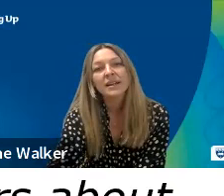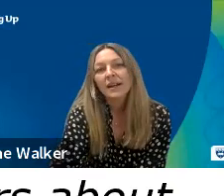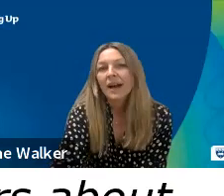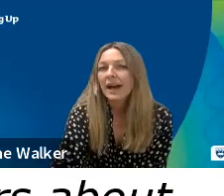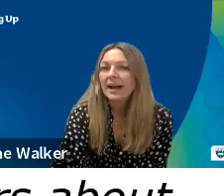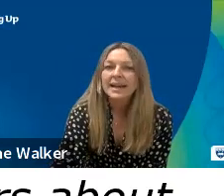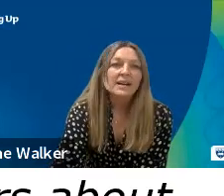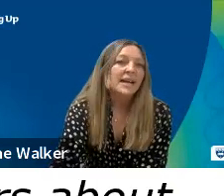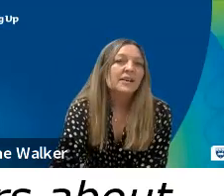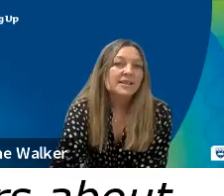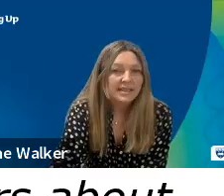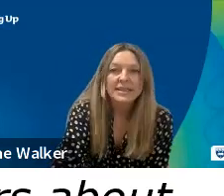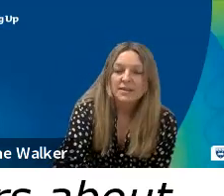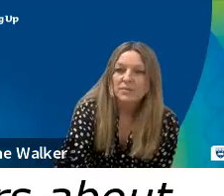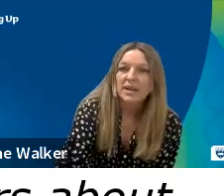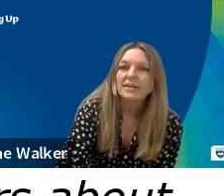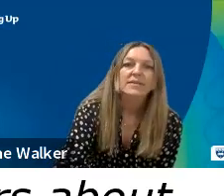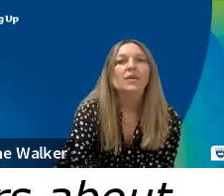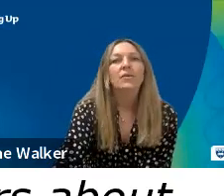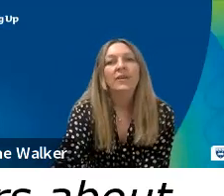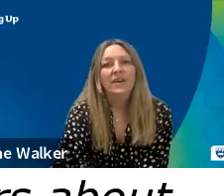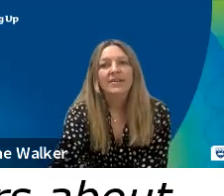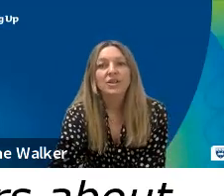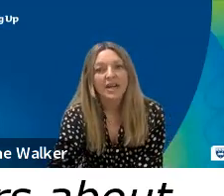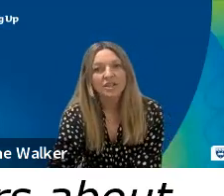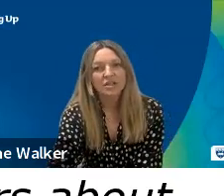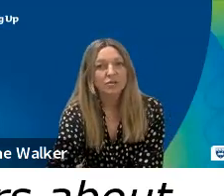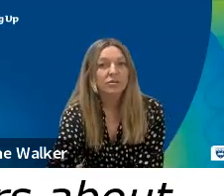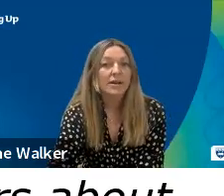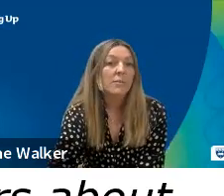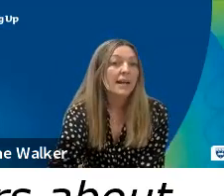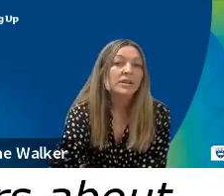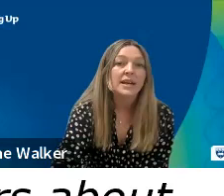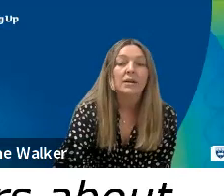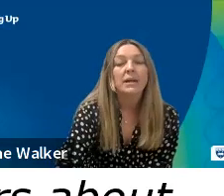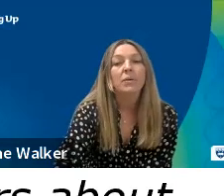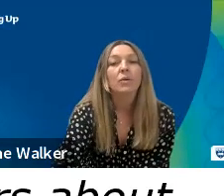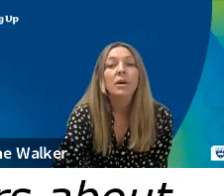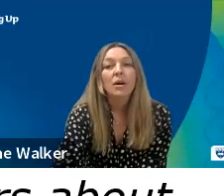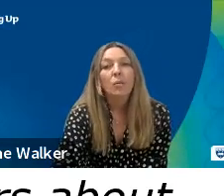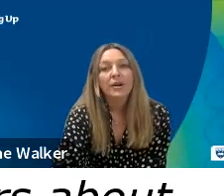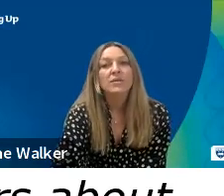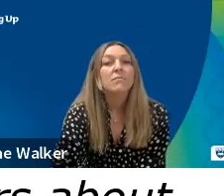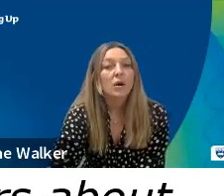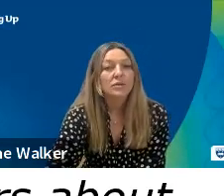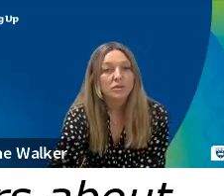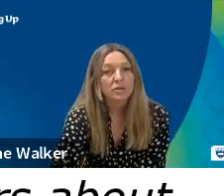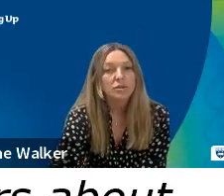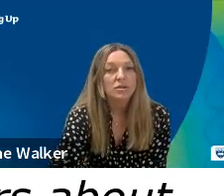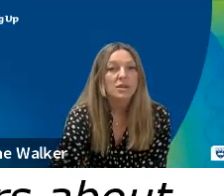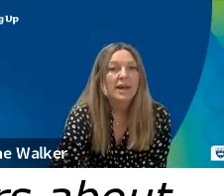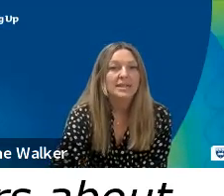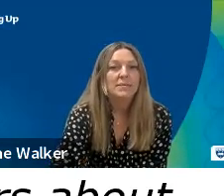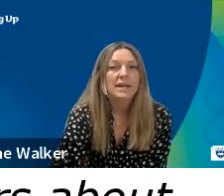gender. And our data is consistent with this. So we find that transgender or non-binary young people worried the